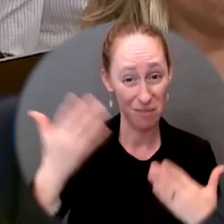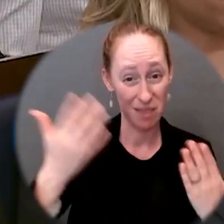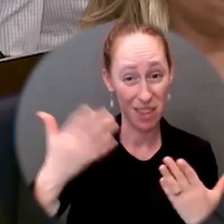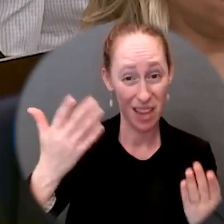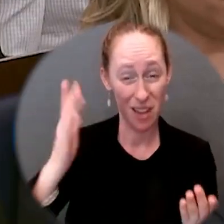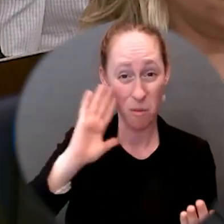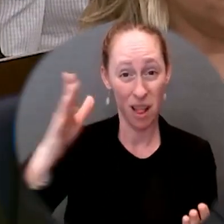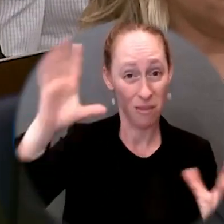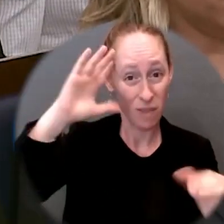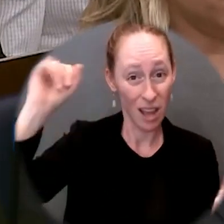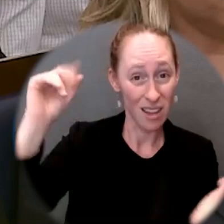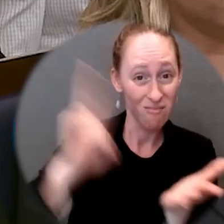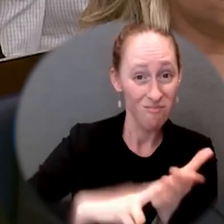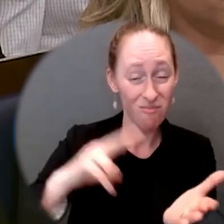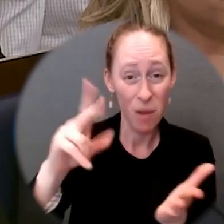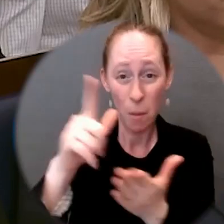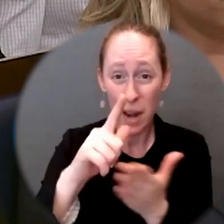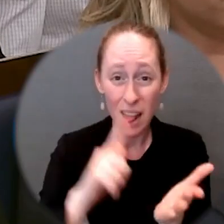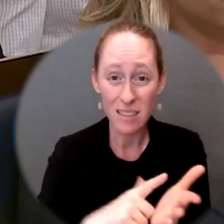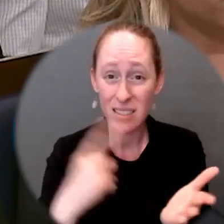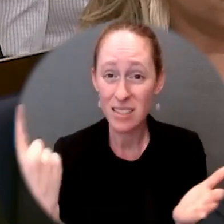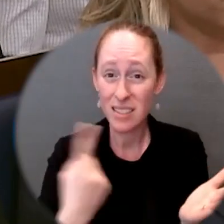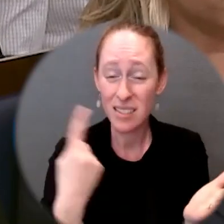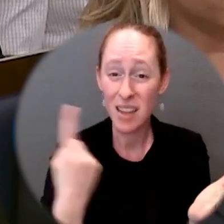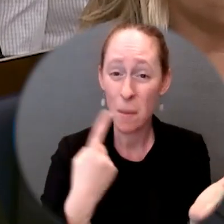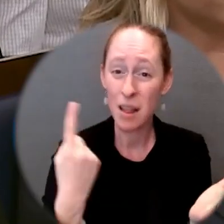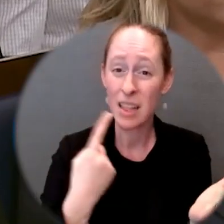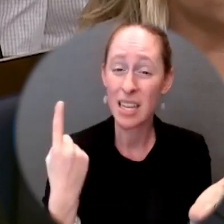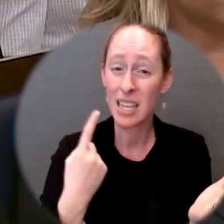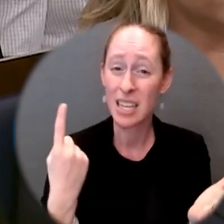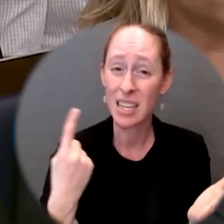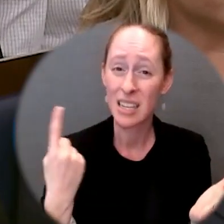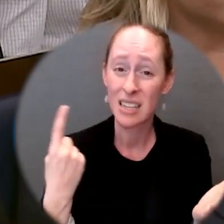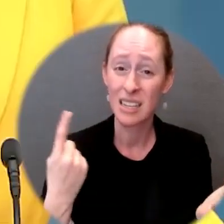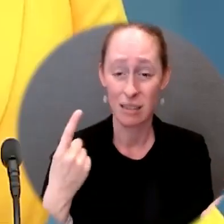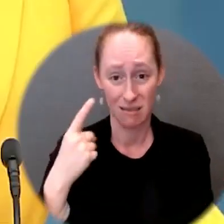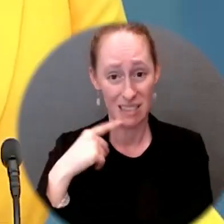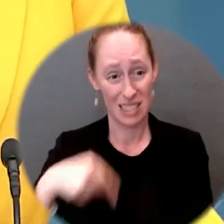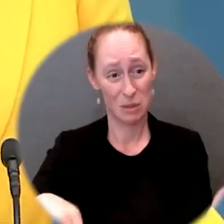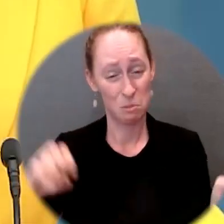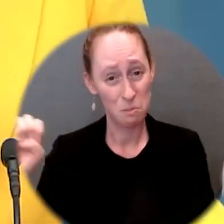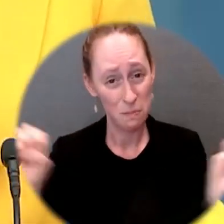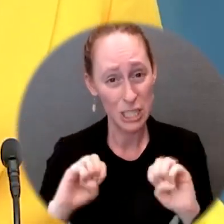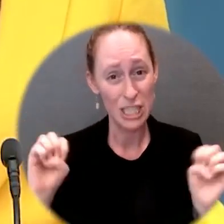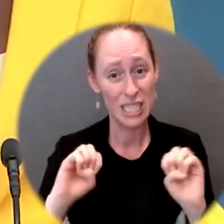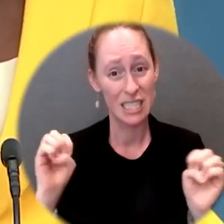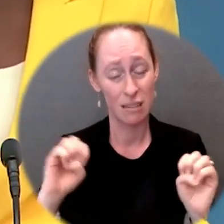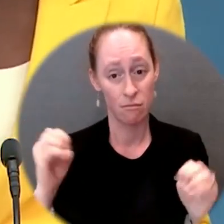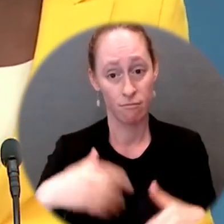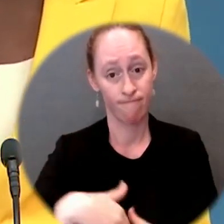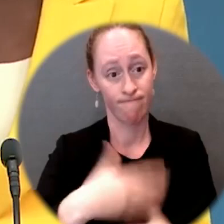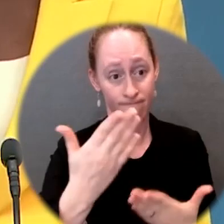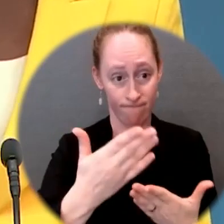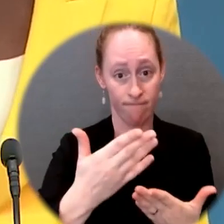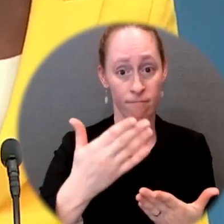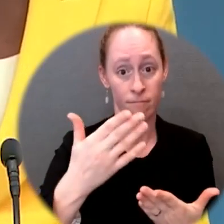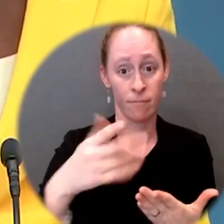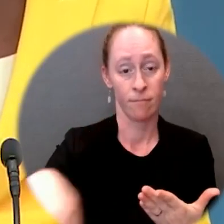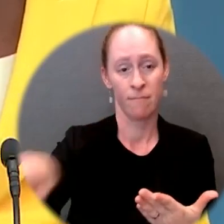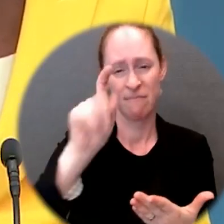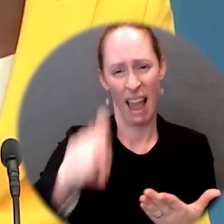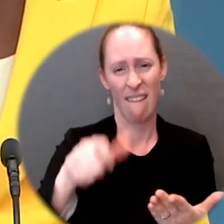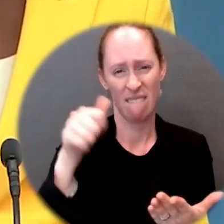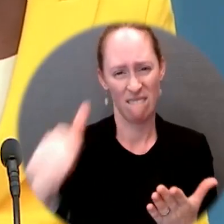to sign a bill enacting the recommendations of the president's emergency board? So look, the rail